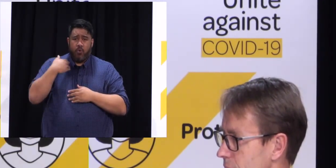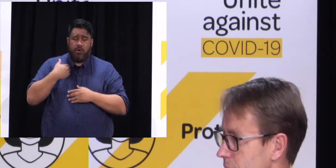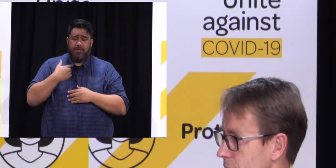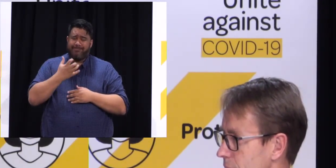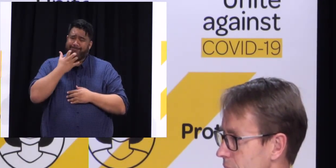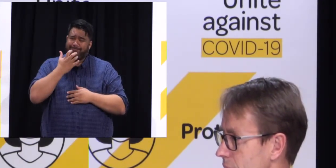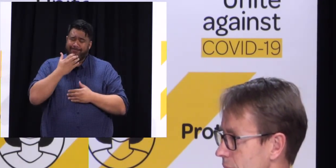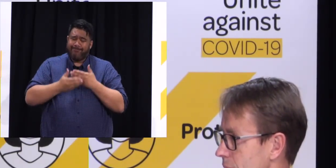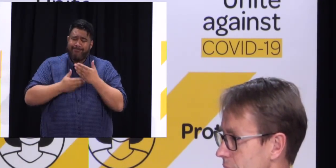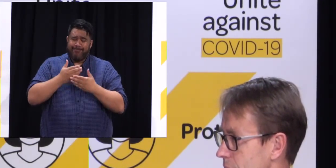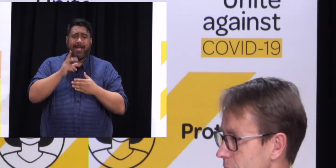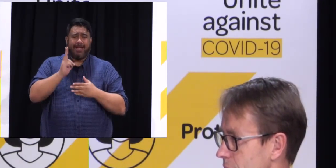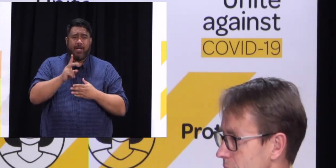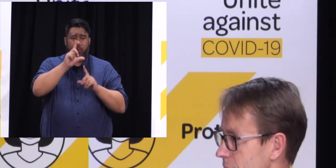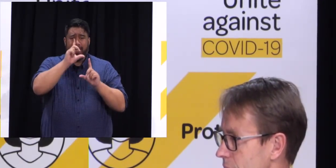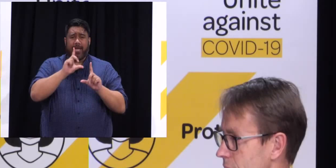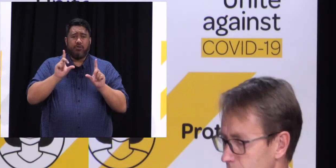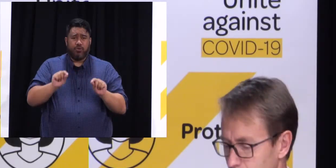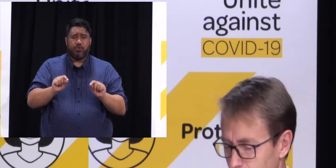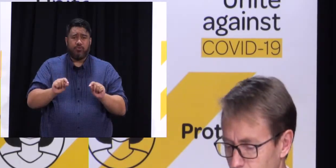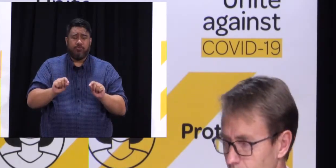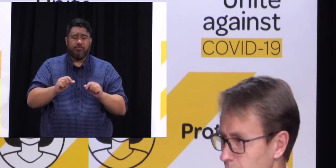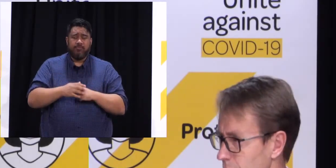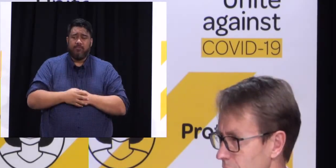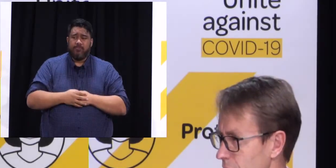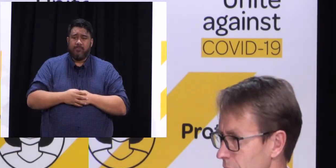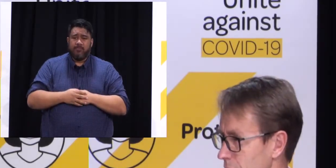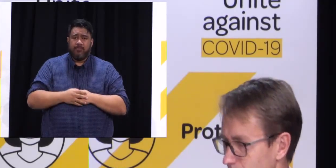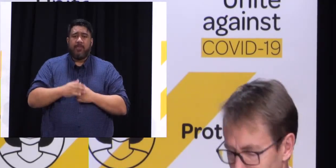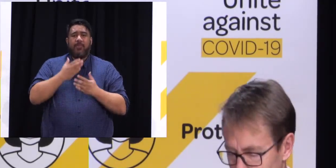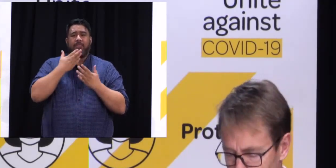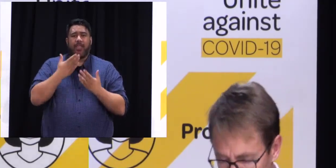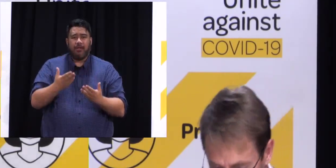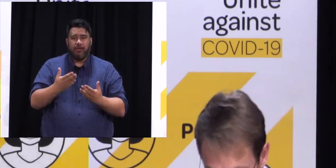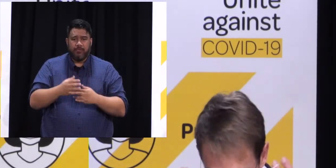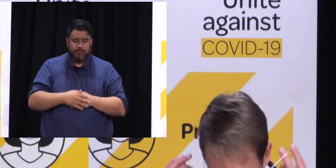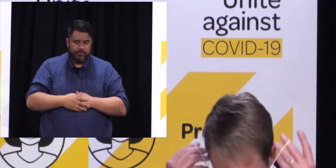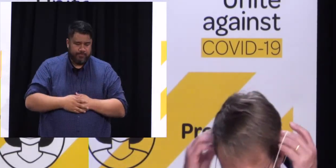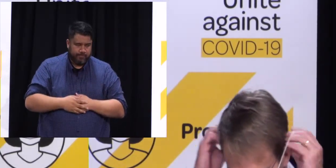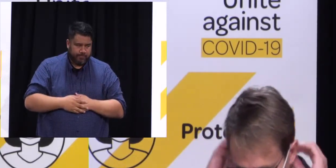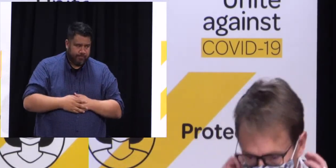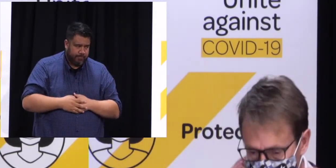absolutely believe we can do this. So, cheers.